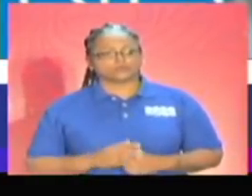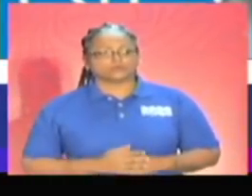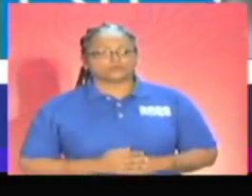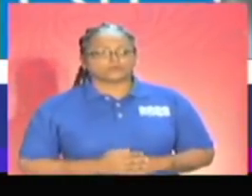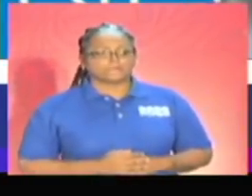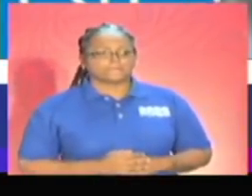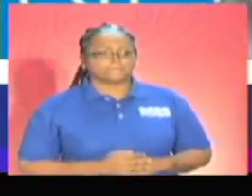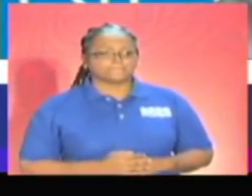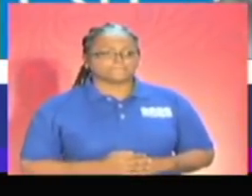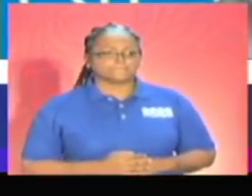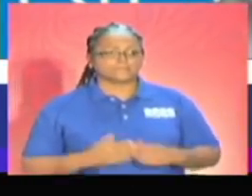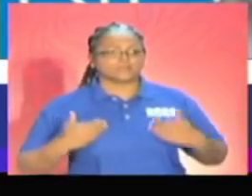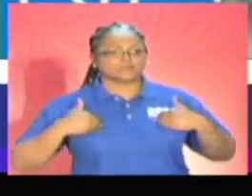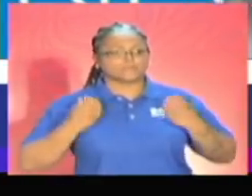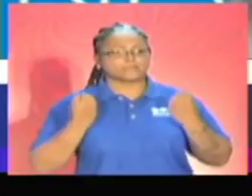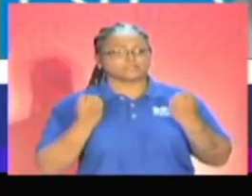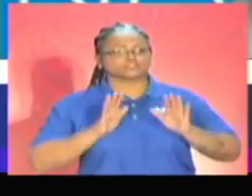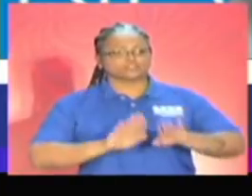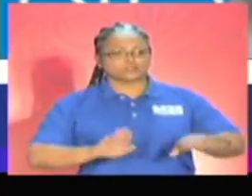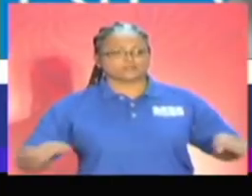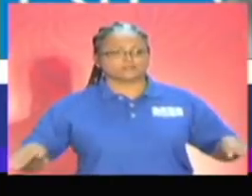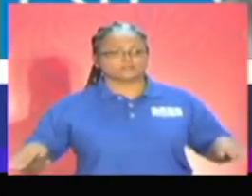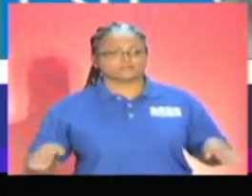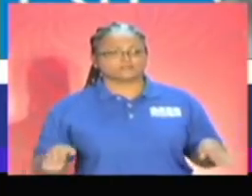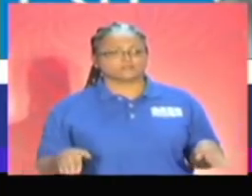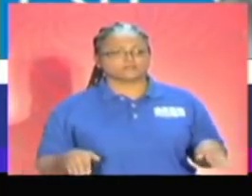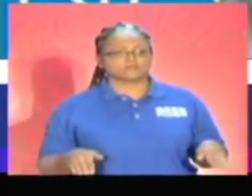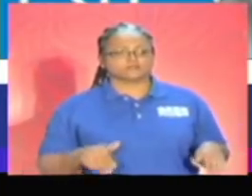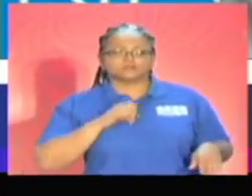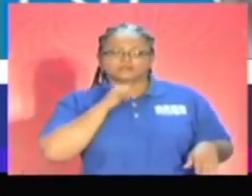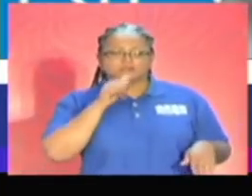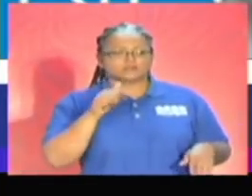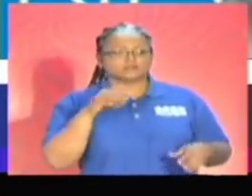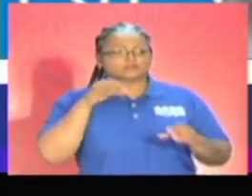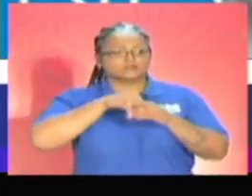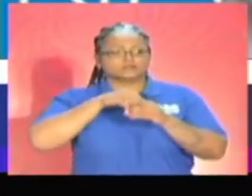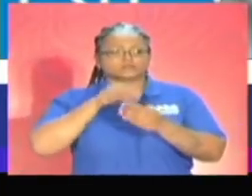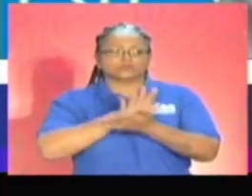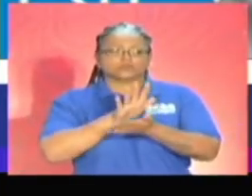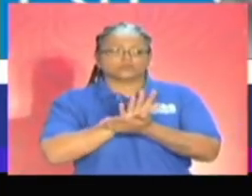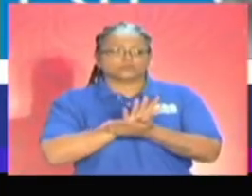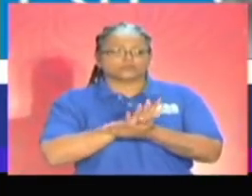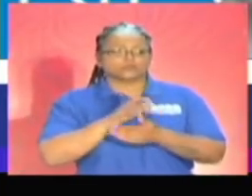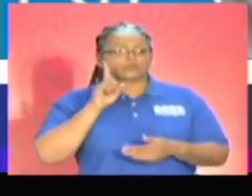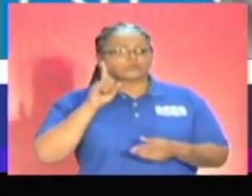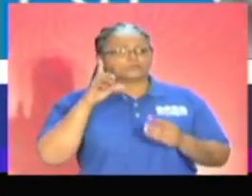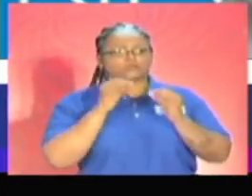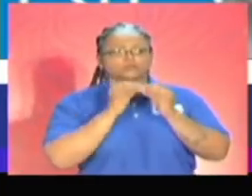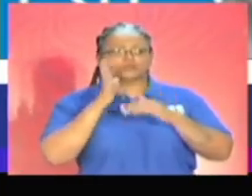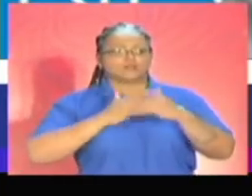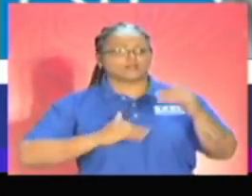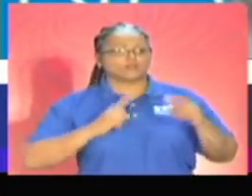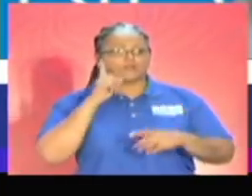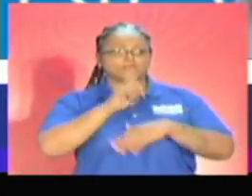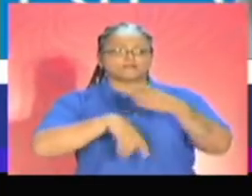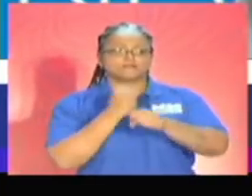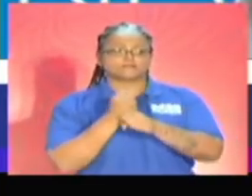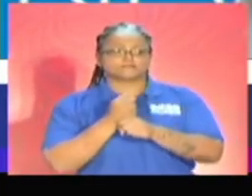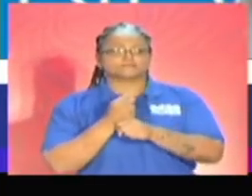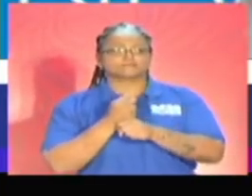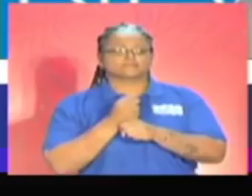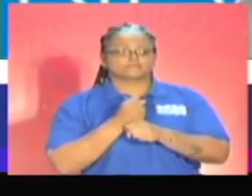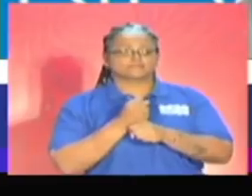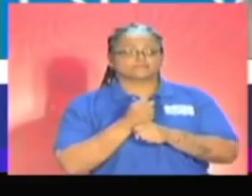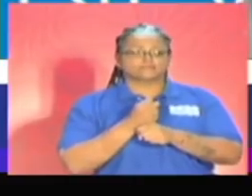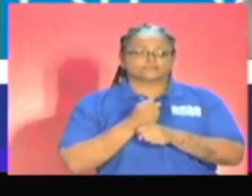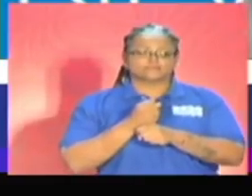a lot of children who have been out of school, well of course, for more than a year now. In terms of their socializing, that has been